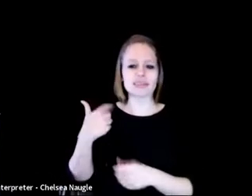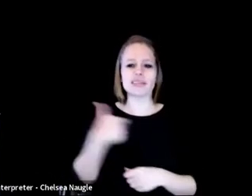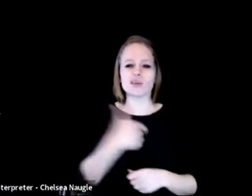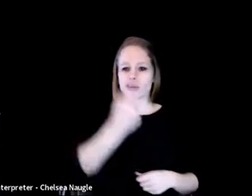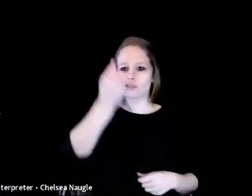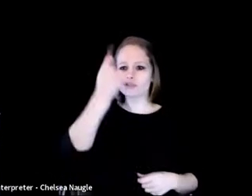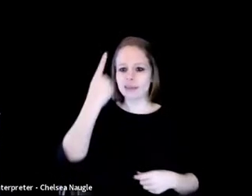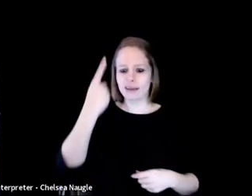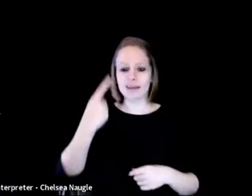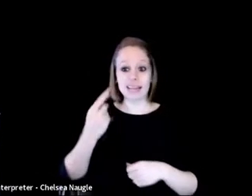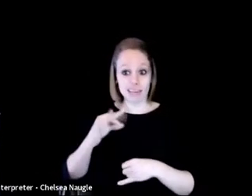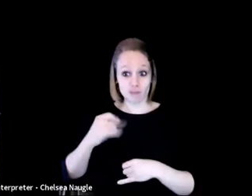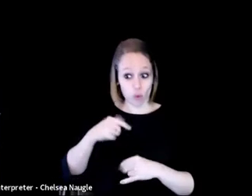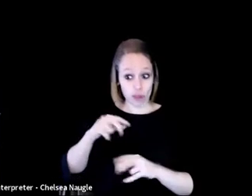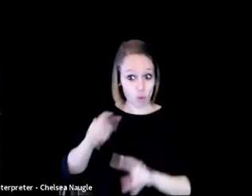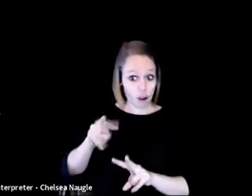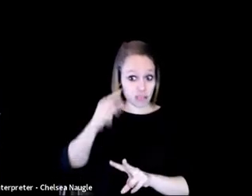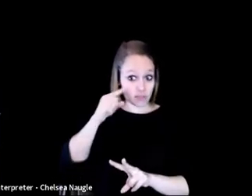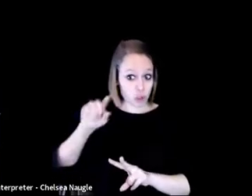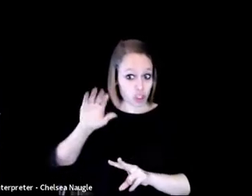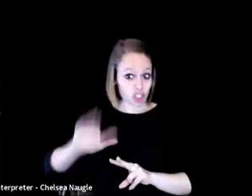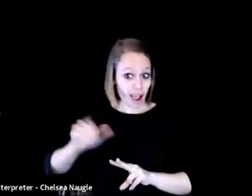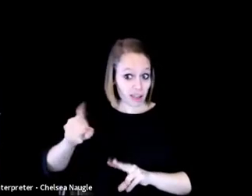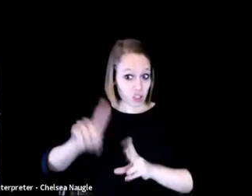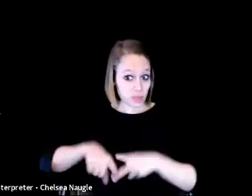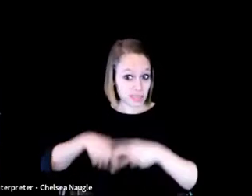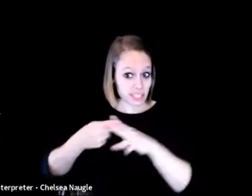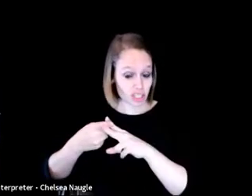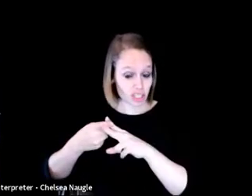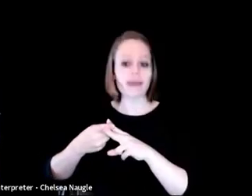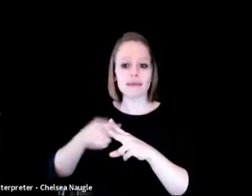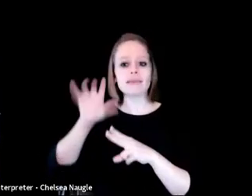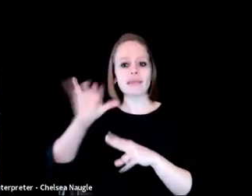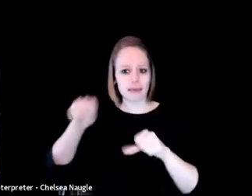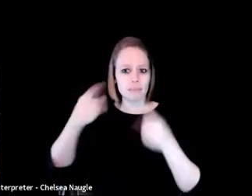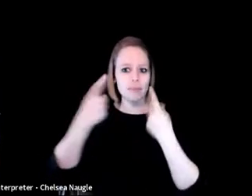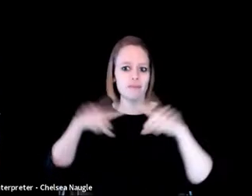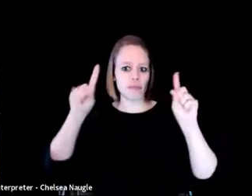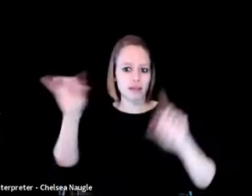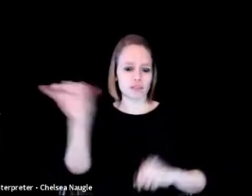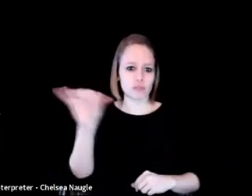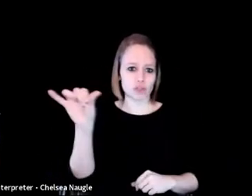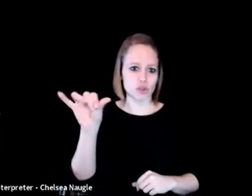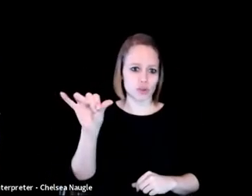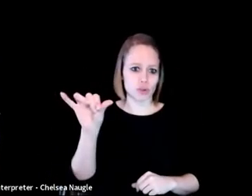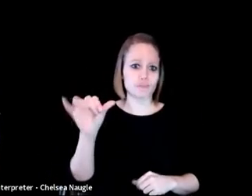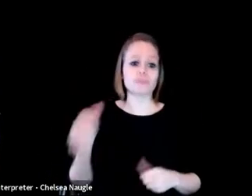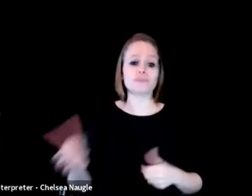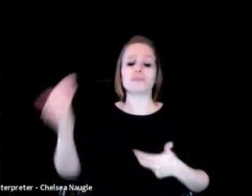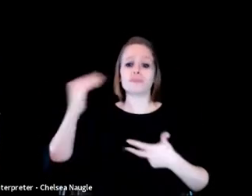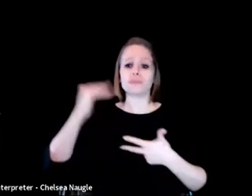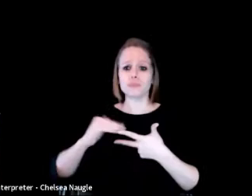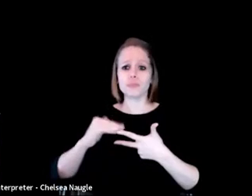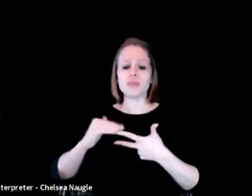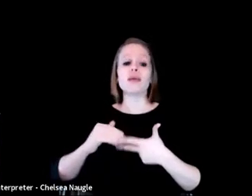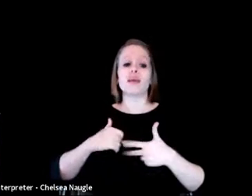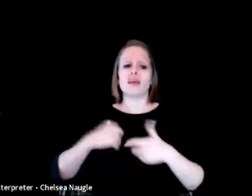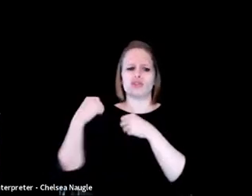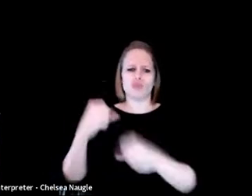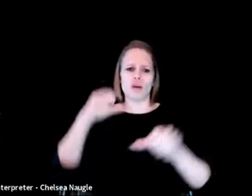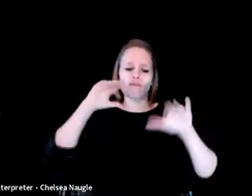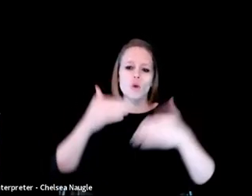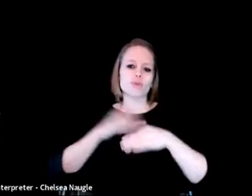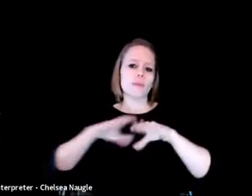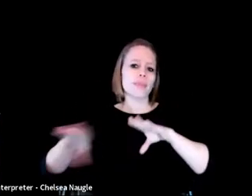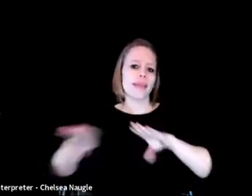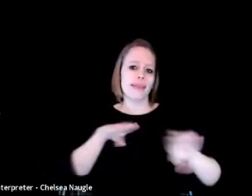highly effective deafblind practice. There's also a really strong focus on this behavioral model, that there's a certain way to do it, the child does it